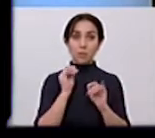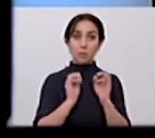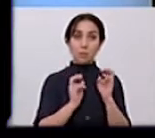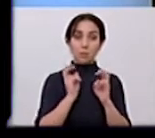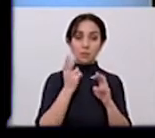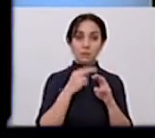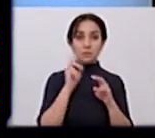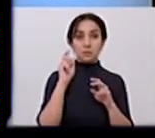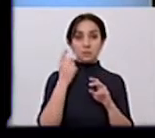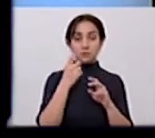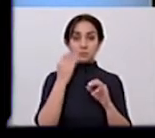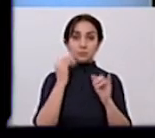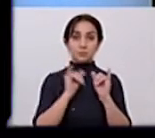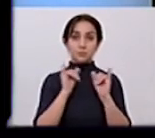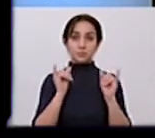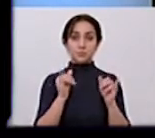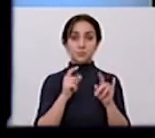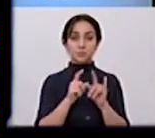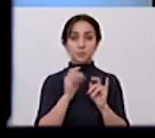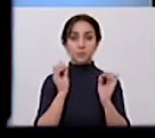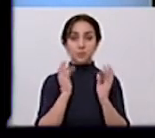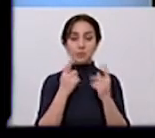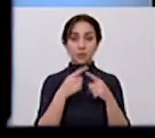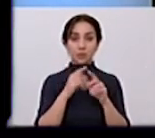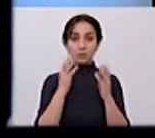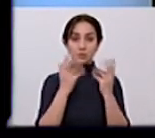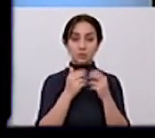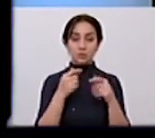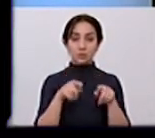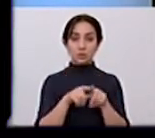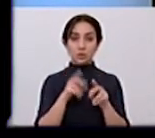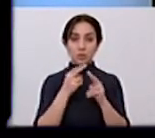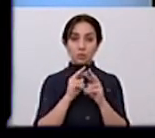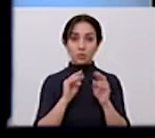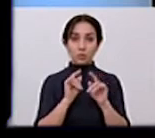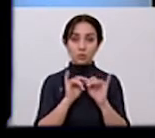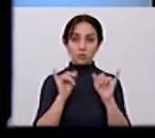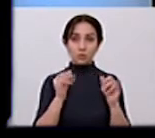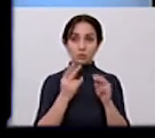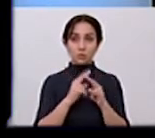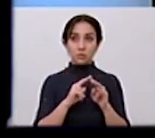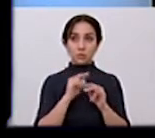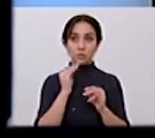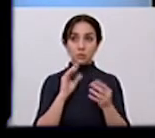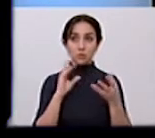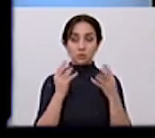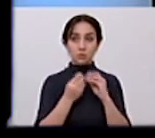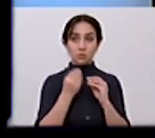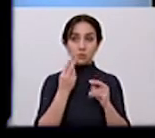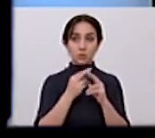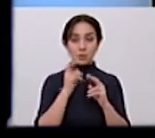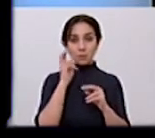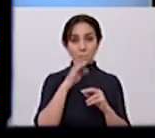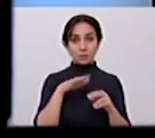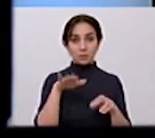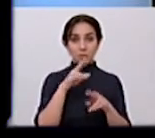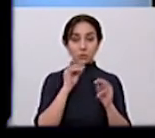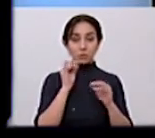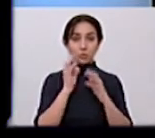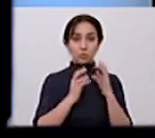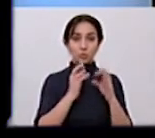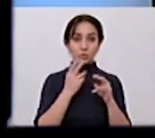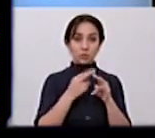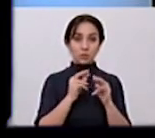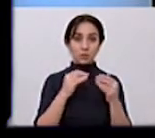rivojlanishi, kimyo sanoatining rivojlanishi, texnika taraqqiyotining rivojlanishi, mana shu rivojlanish natijasida mamlakat, ya'ni butun